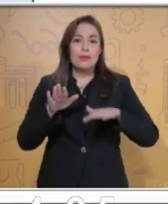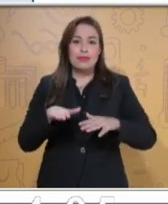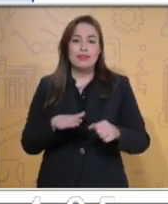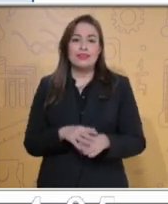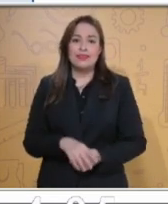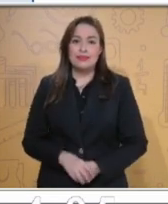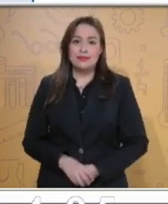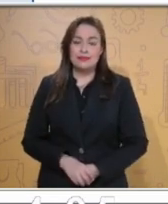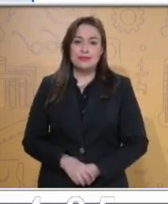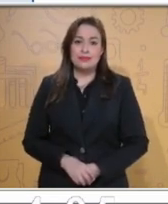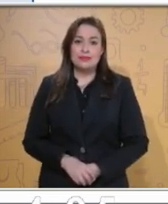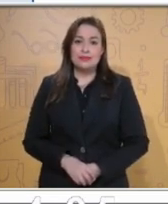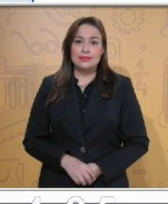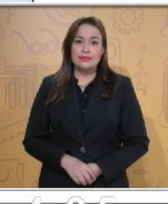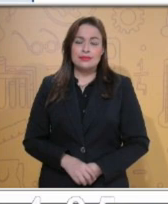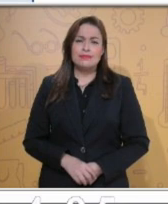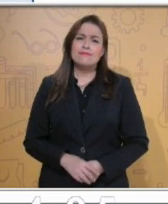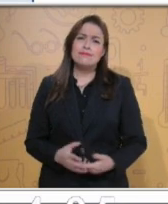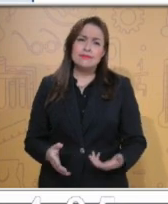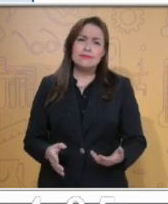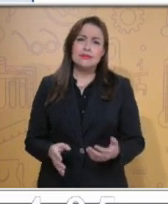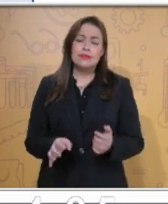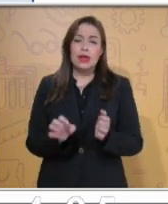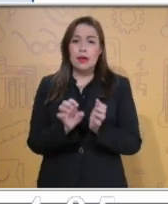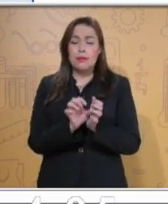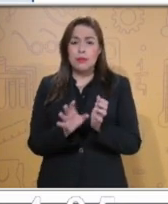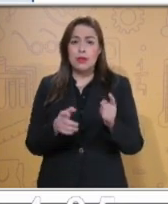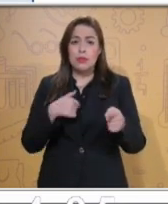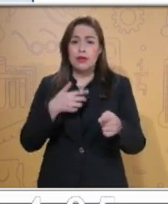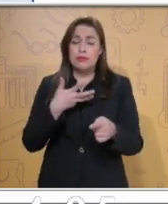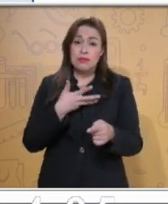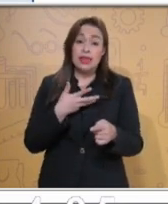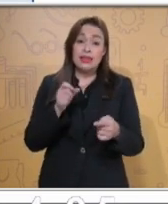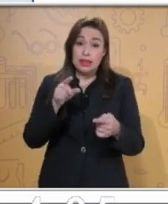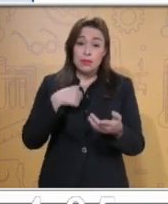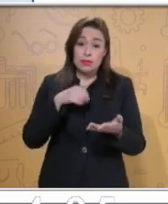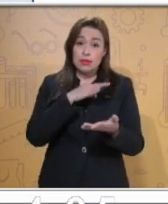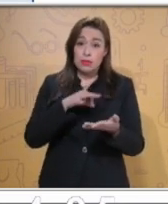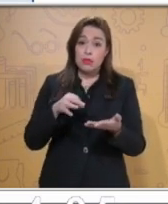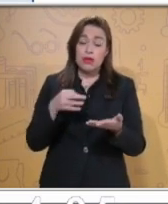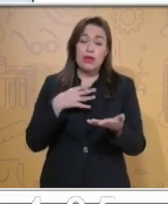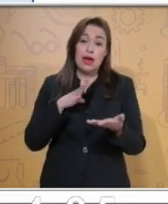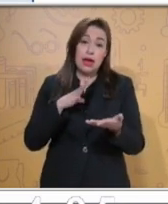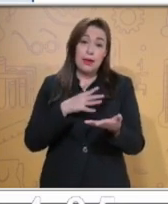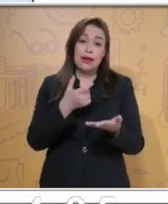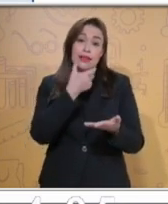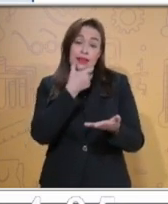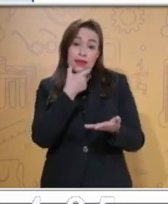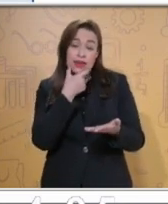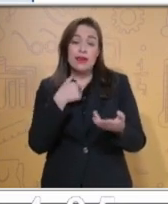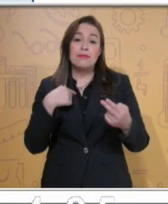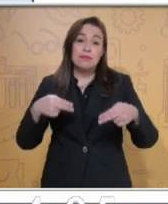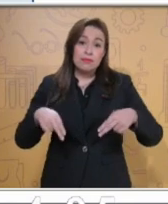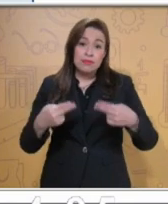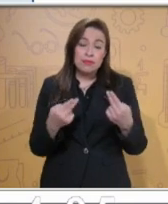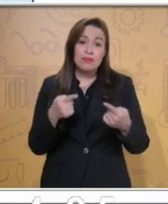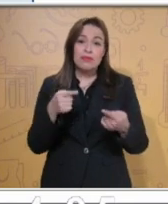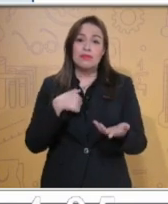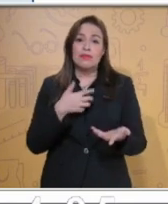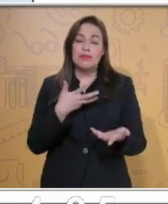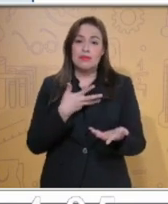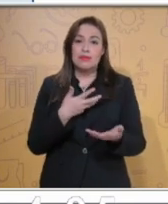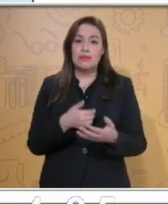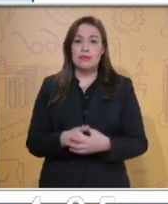maybe humor or comedy including in the same genre, okay? which one of those do you like the